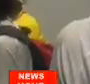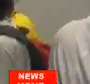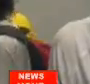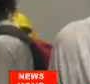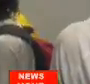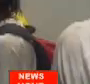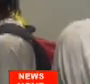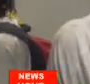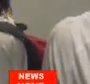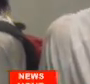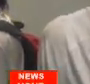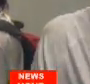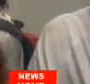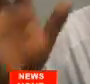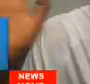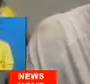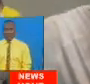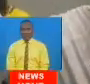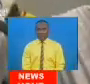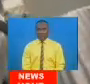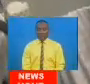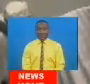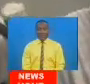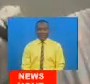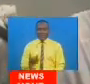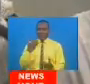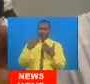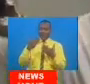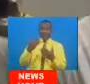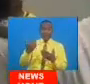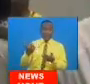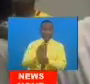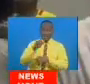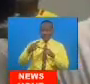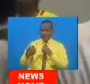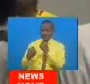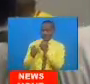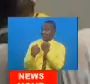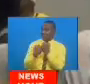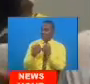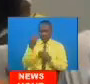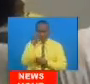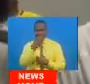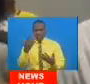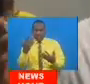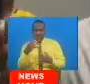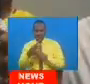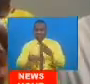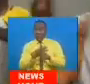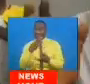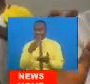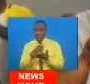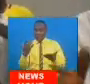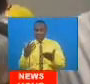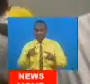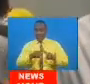Almighty God. We are telling all Ghanaians, first of all, we thank them so much for their prayers and their support. We are telling them that this coming World Cup is going to be